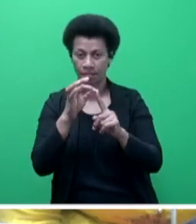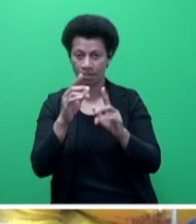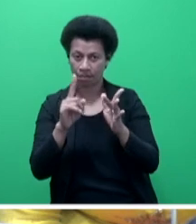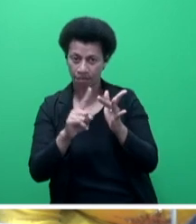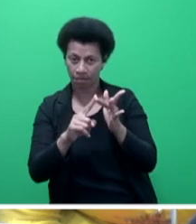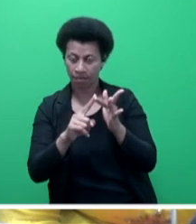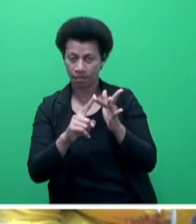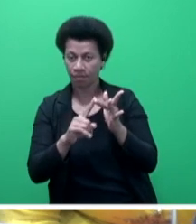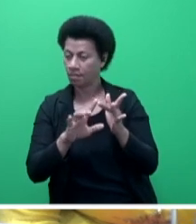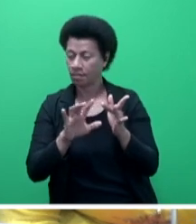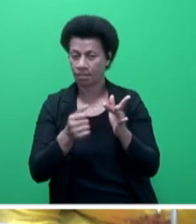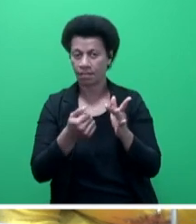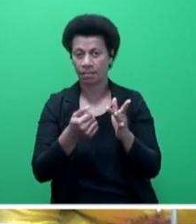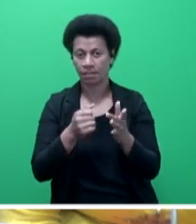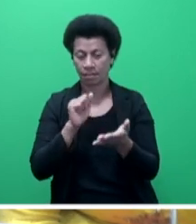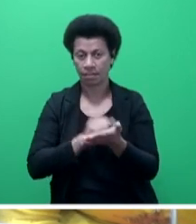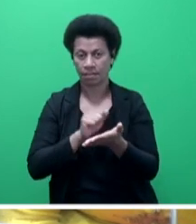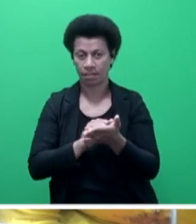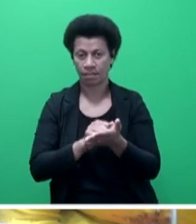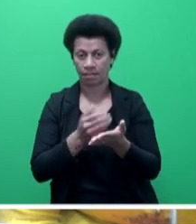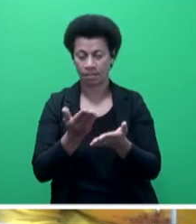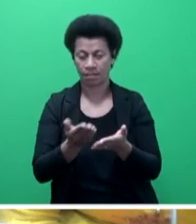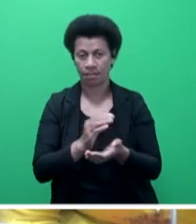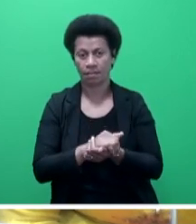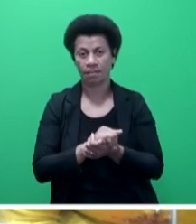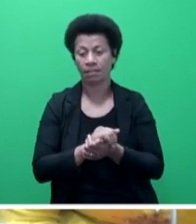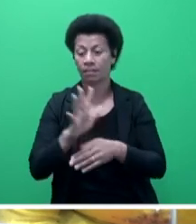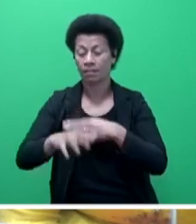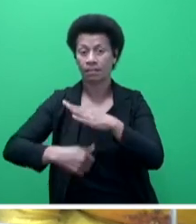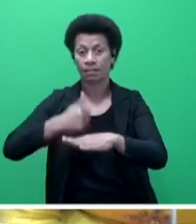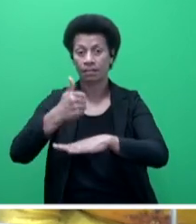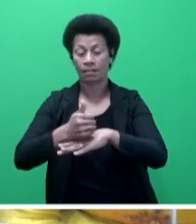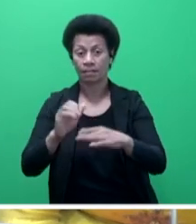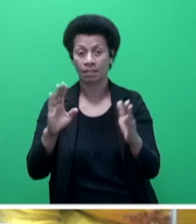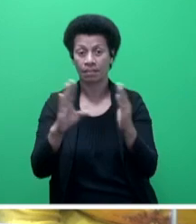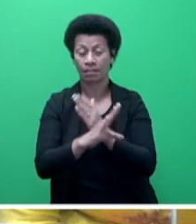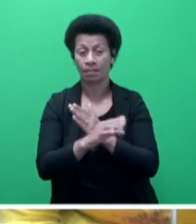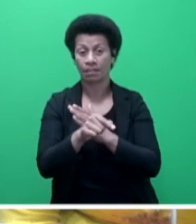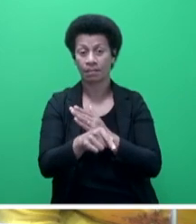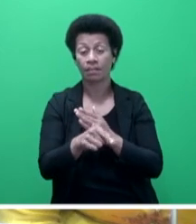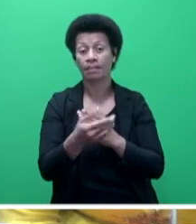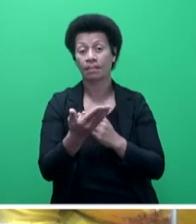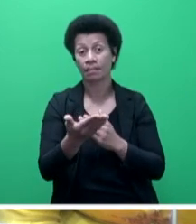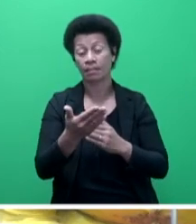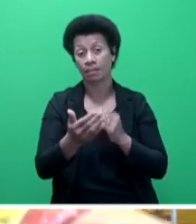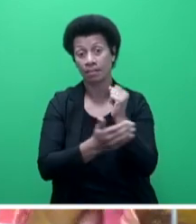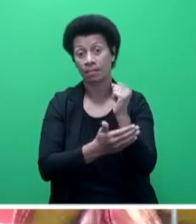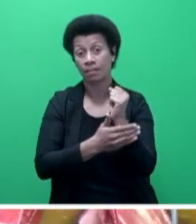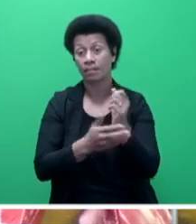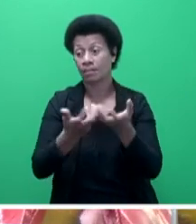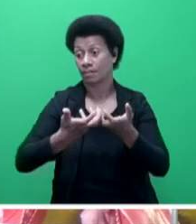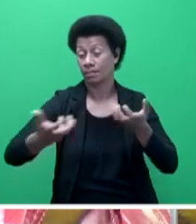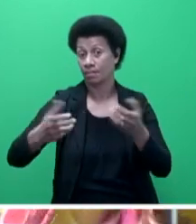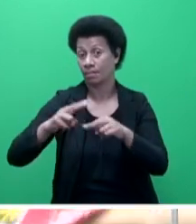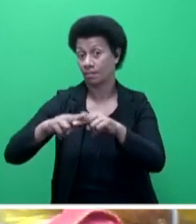The rationale, of course, as I said, Mr. Speaker, sir, was to set up a separate private company to keep the financial affairs of the rugby union away from